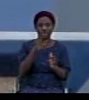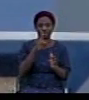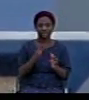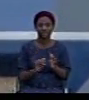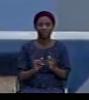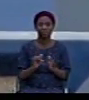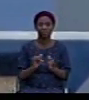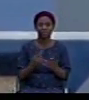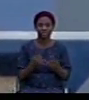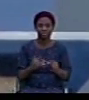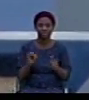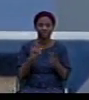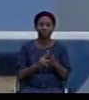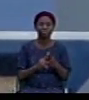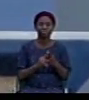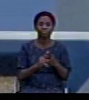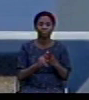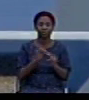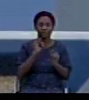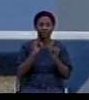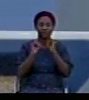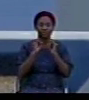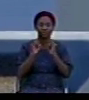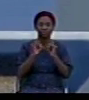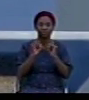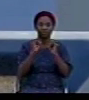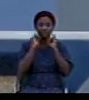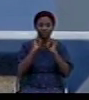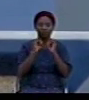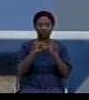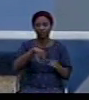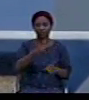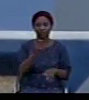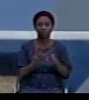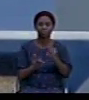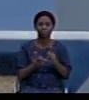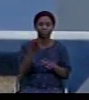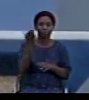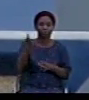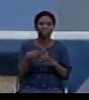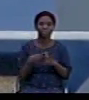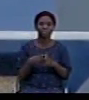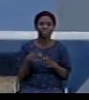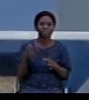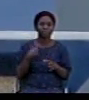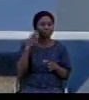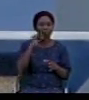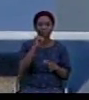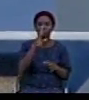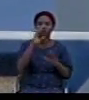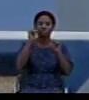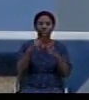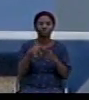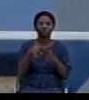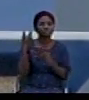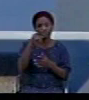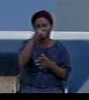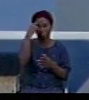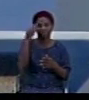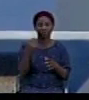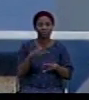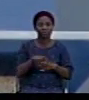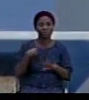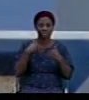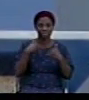other people there. We will not be able to wait for them because of the time we have. And for tomorrow's